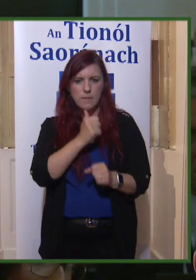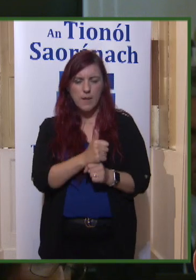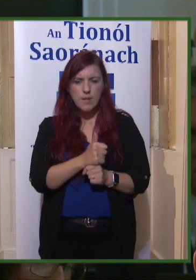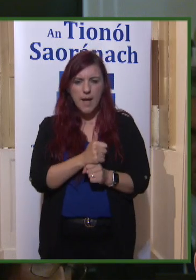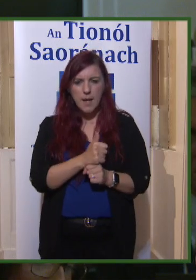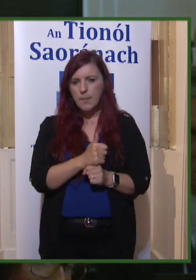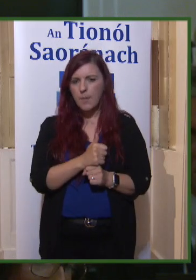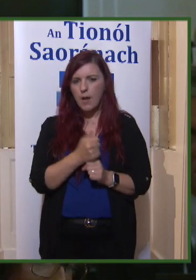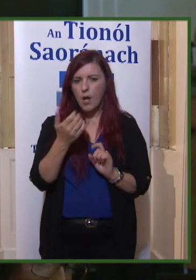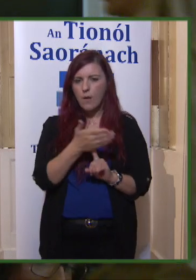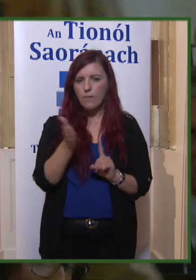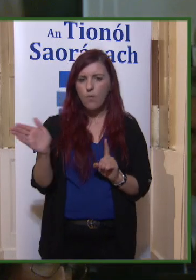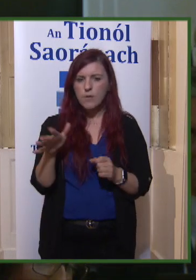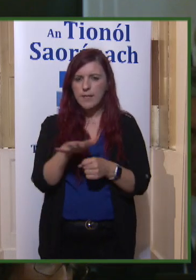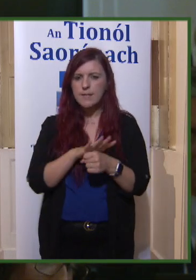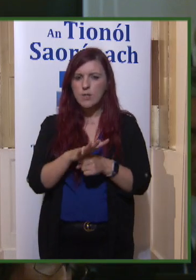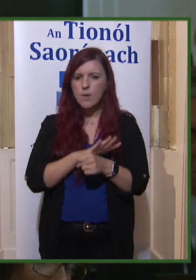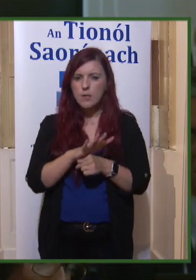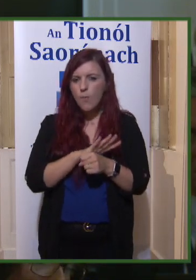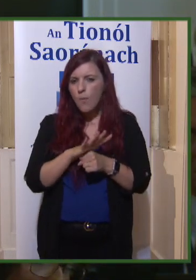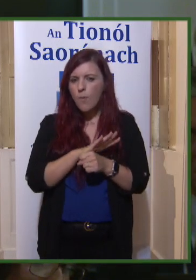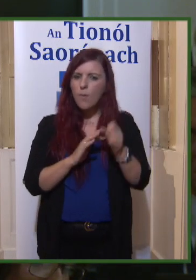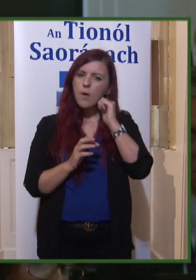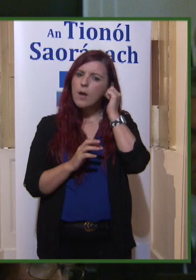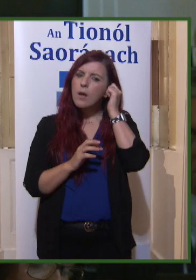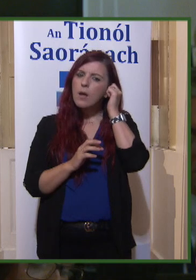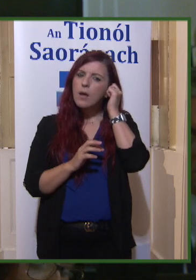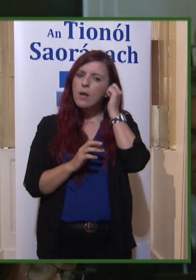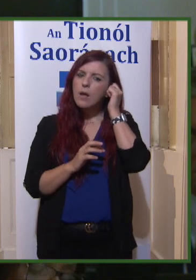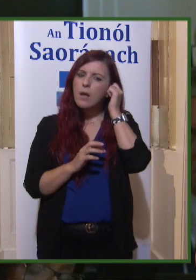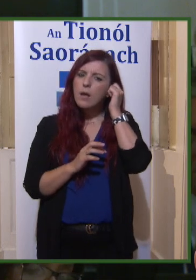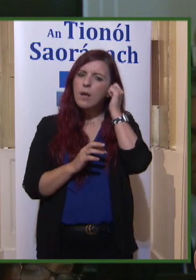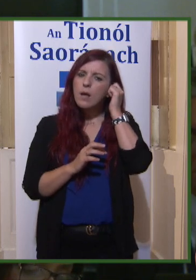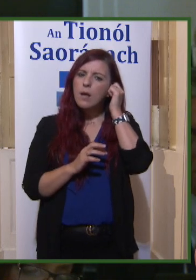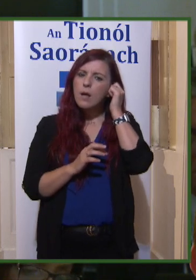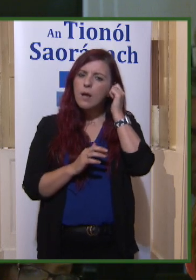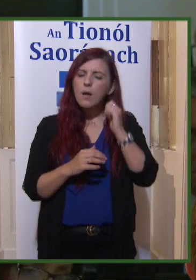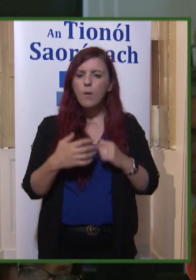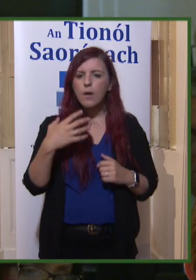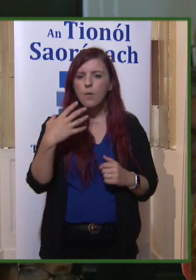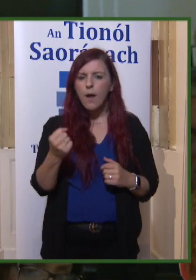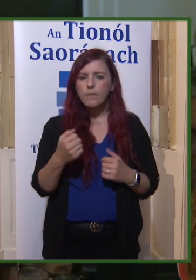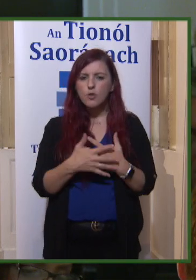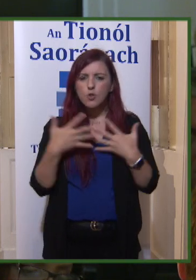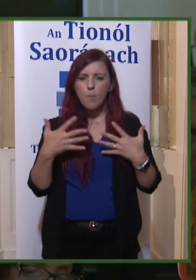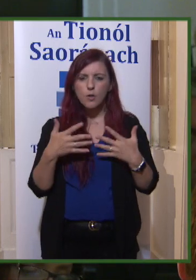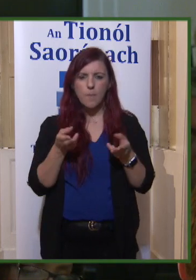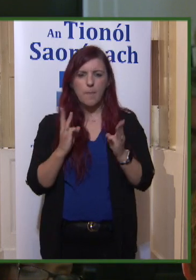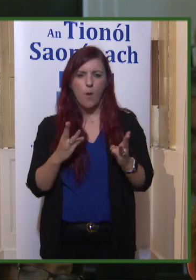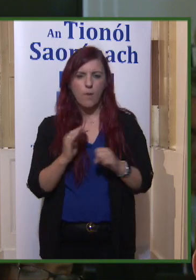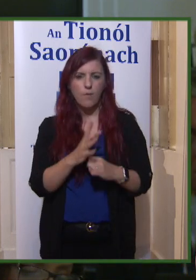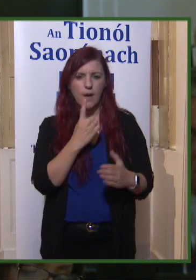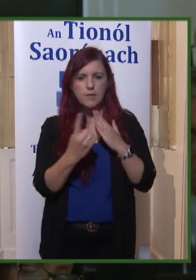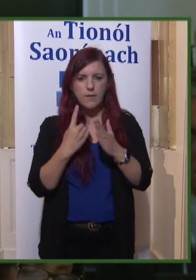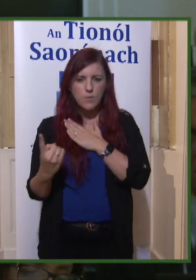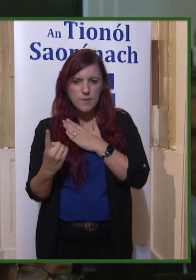was avoiding a situation where you have too much power is transferred to a single individual,